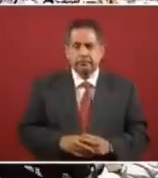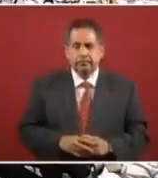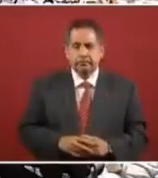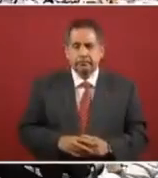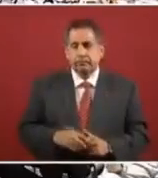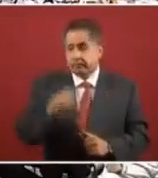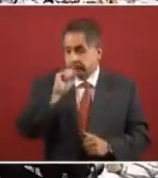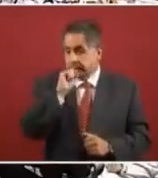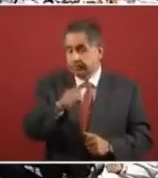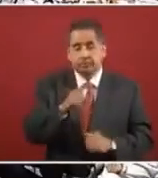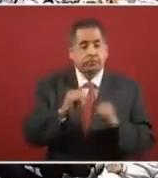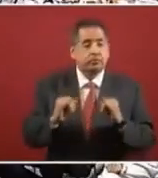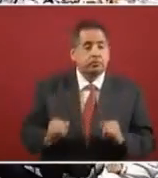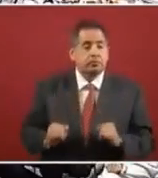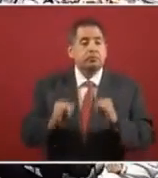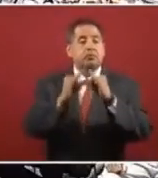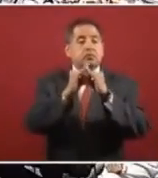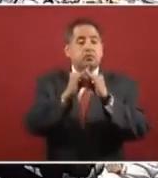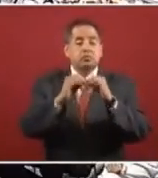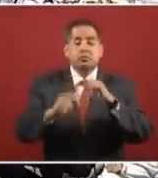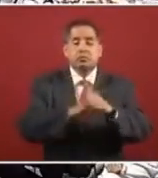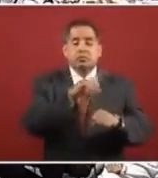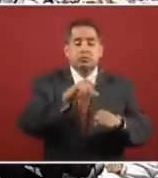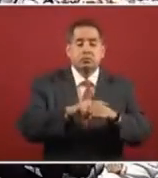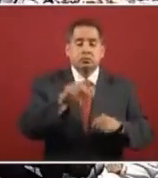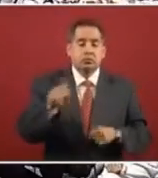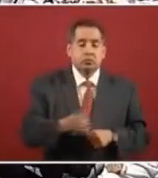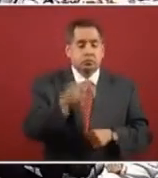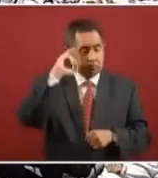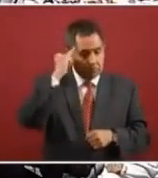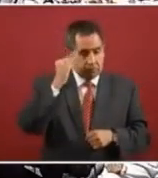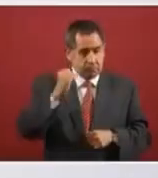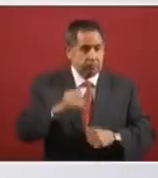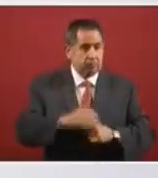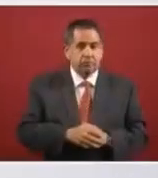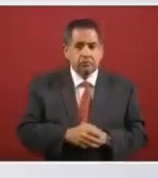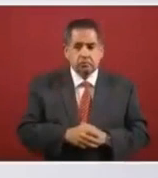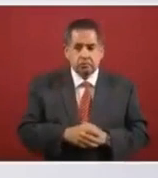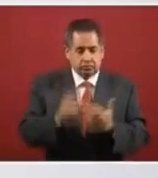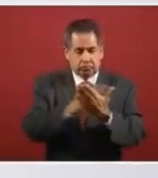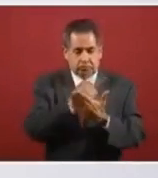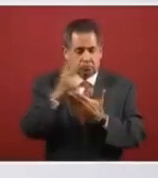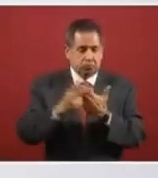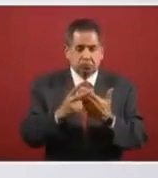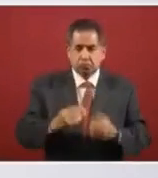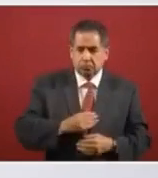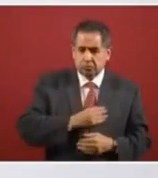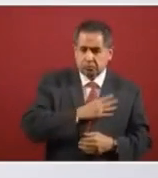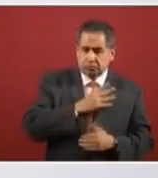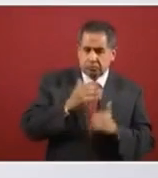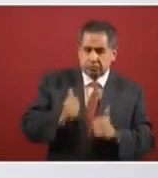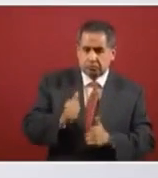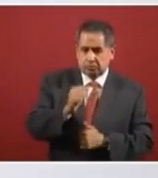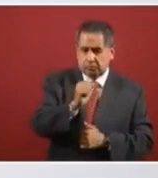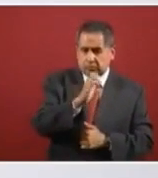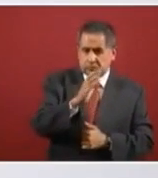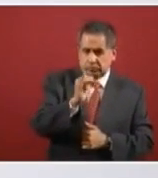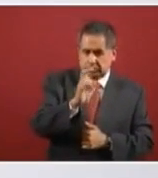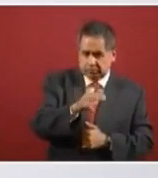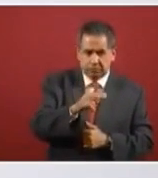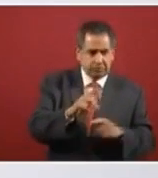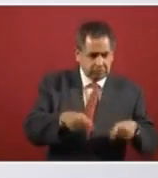and we created the Institute National Institute for the indigenous people the programs of